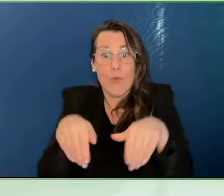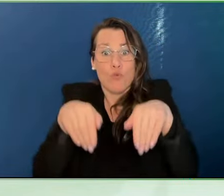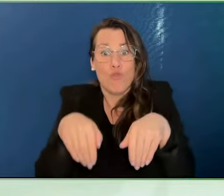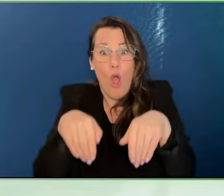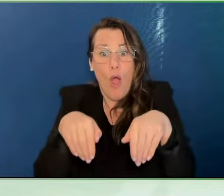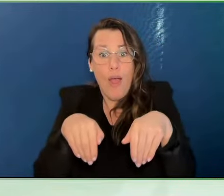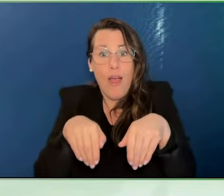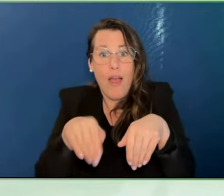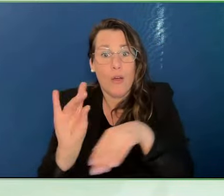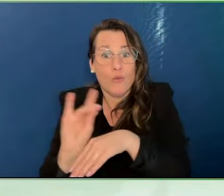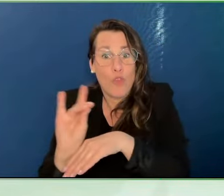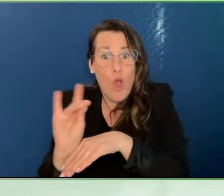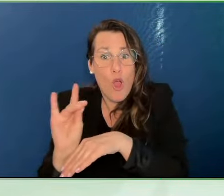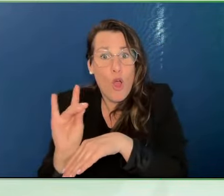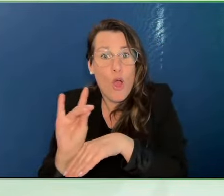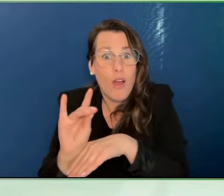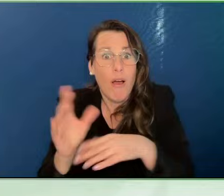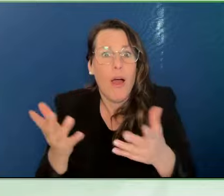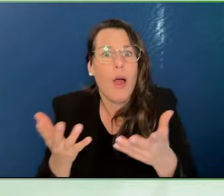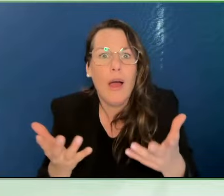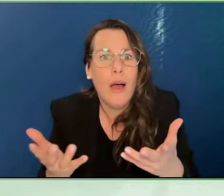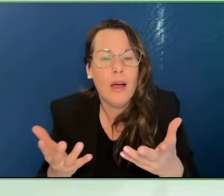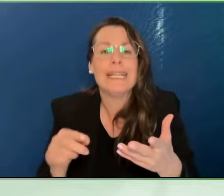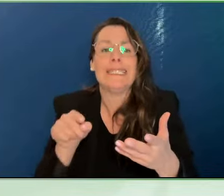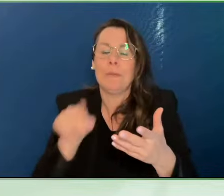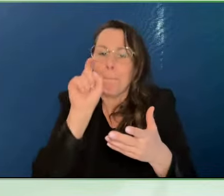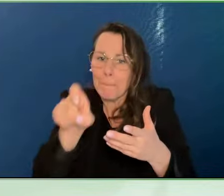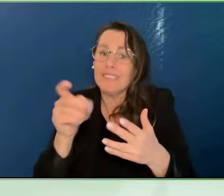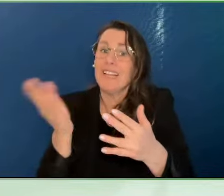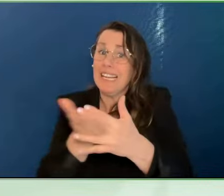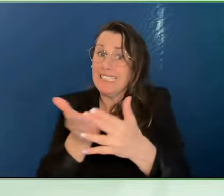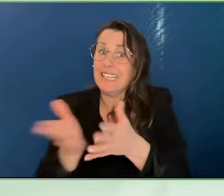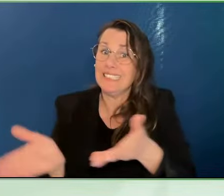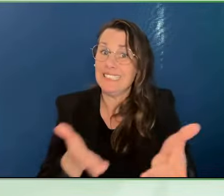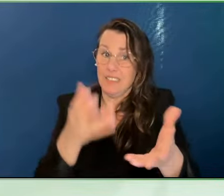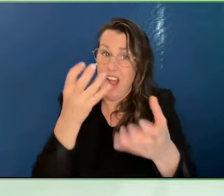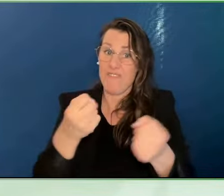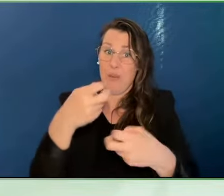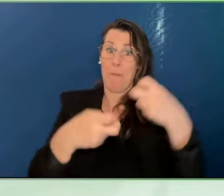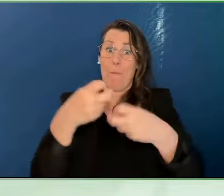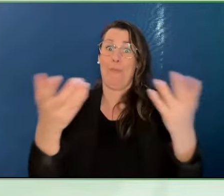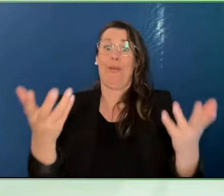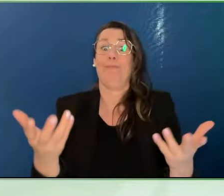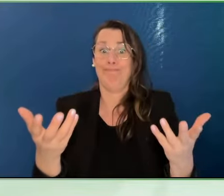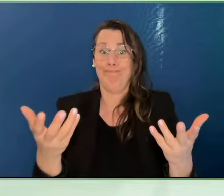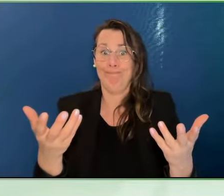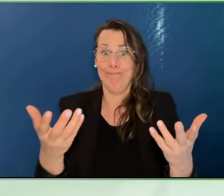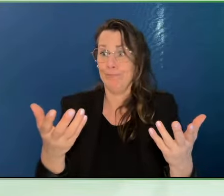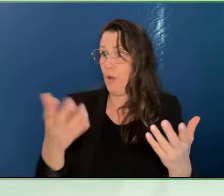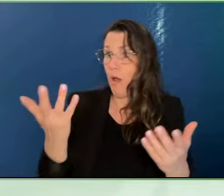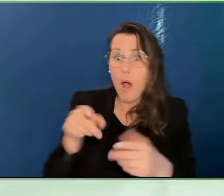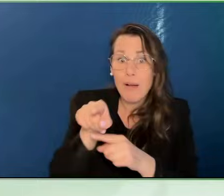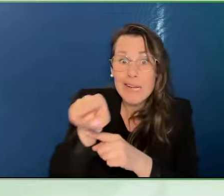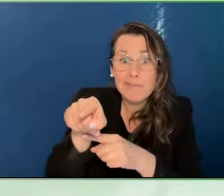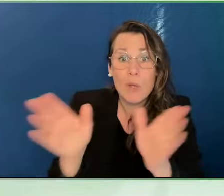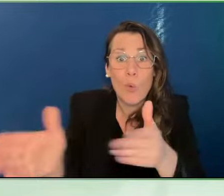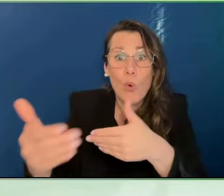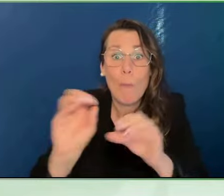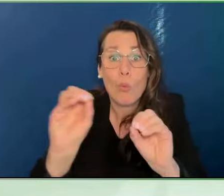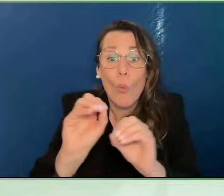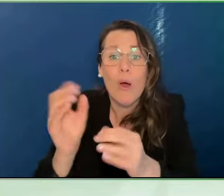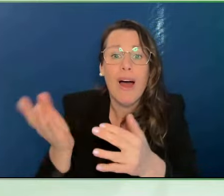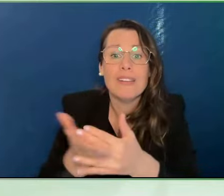training. Because if you don't, and you have so many people with disabilities in the same place, it's very difficult. It's